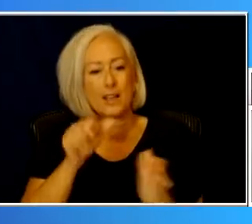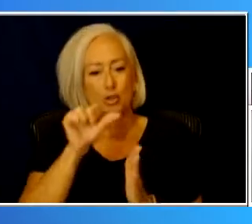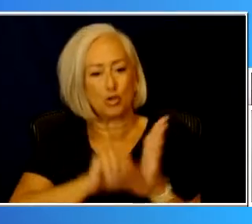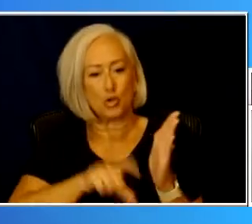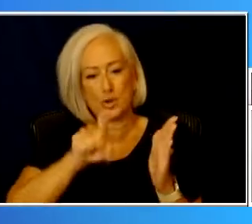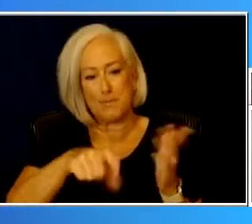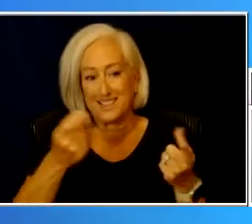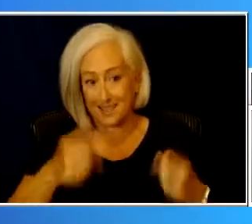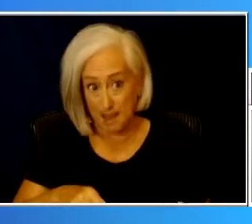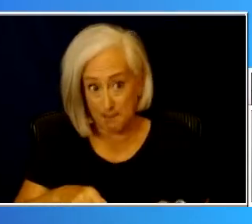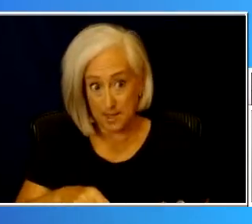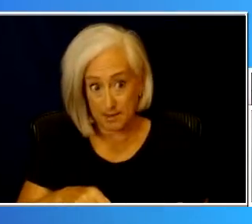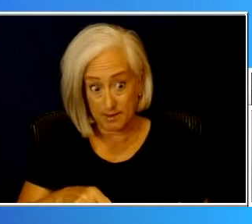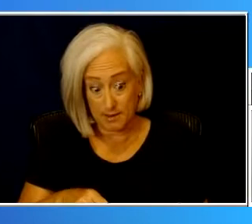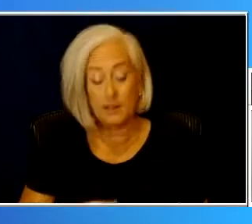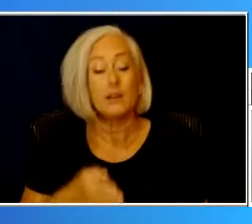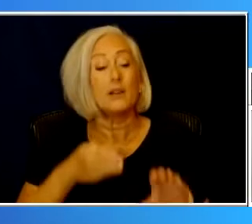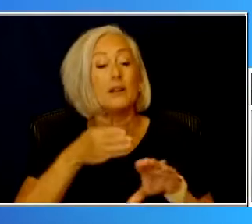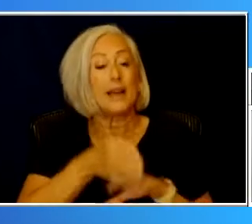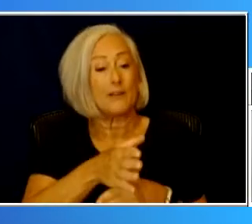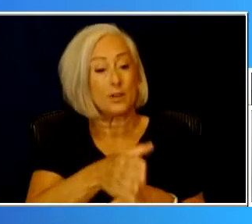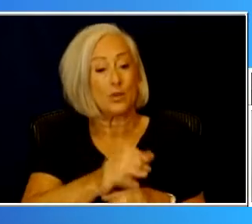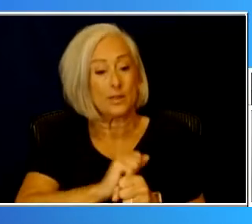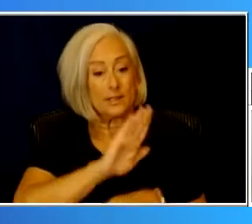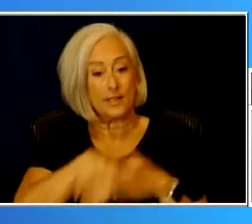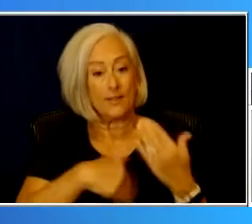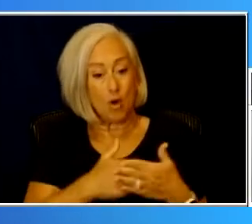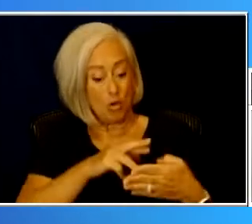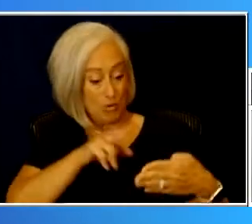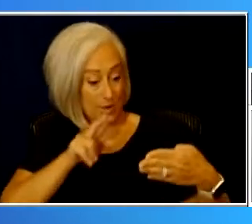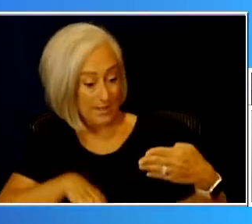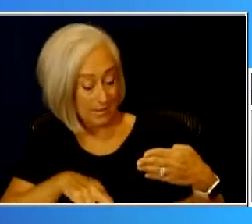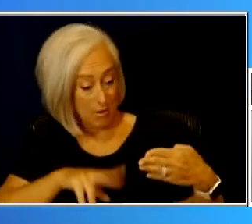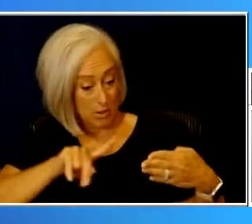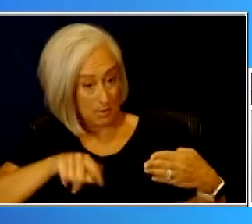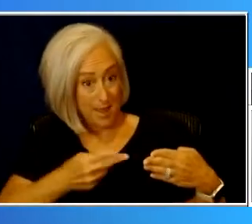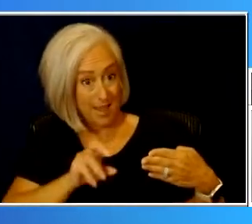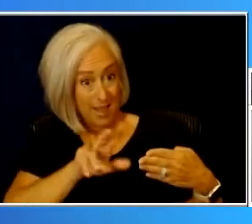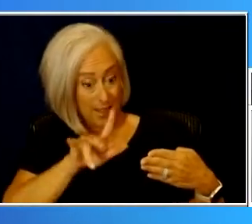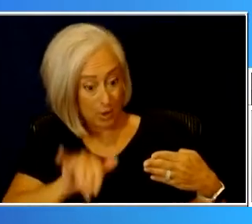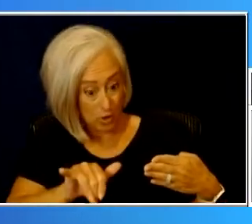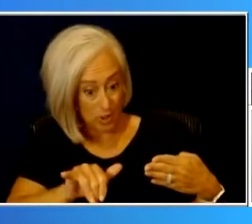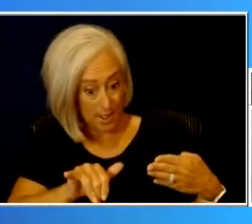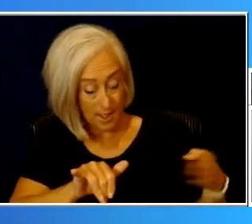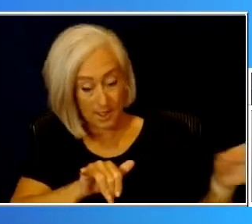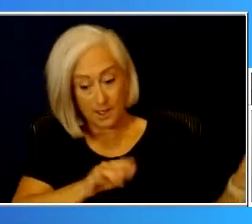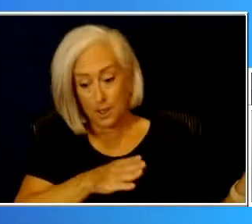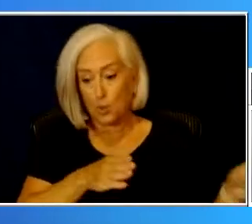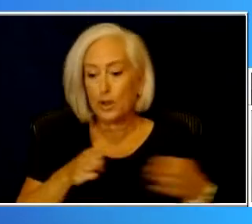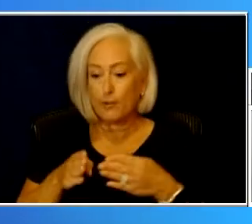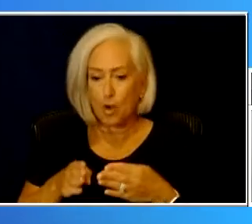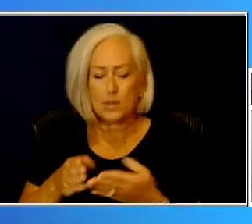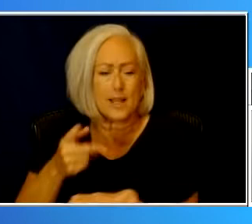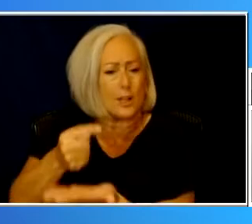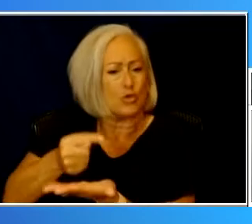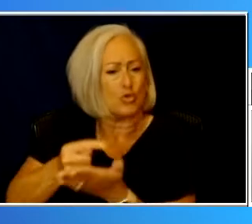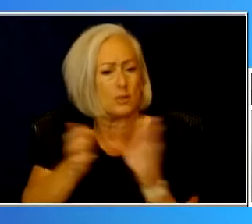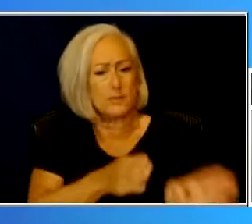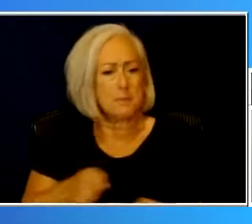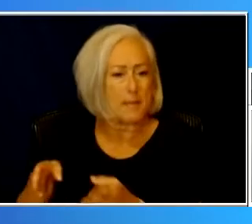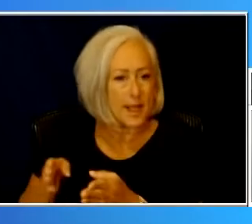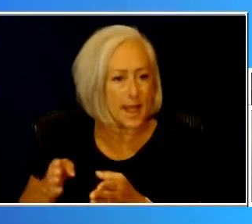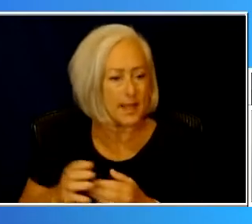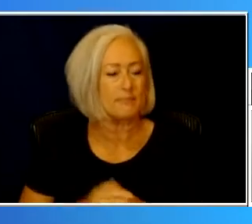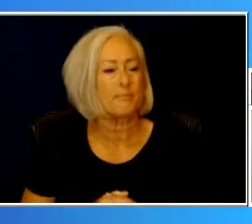get that pathology, how we quickly move toward a treatment plan. And even the treatment plan that someone